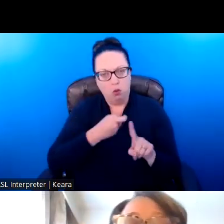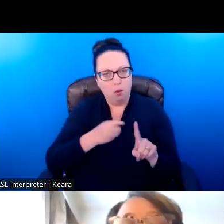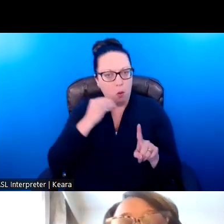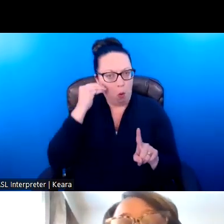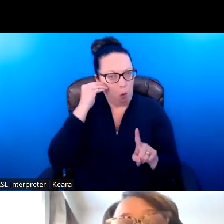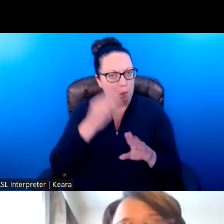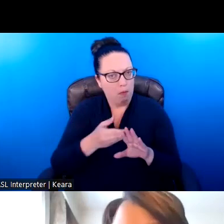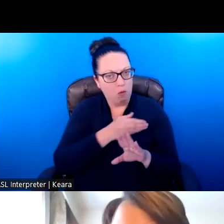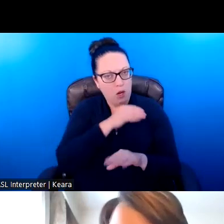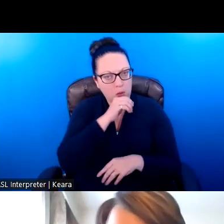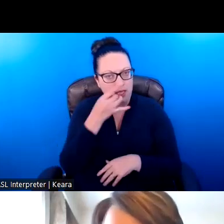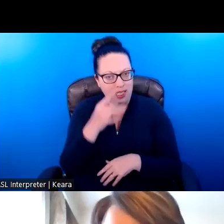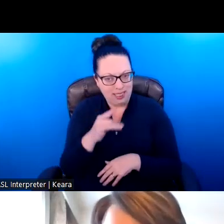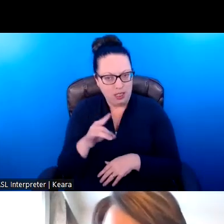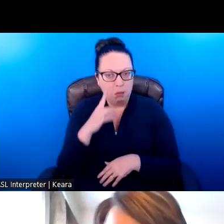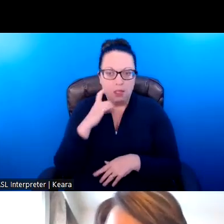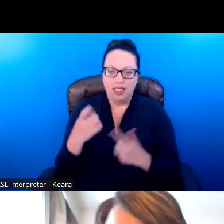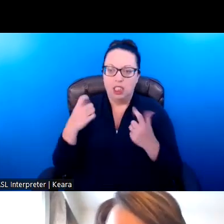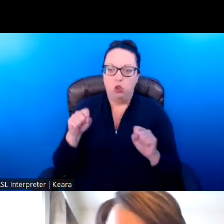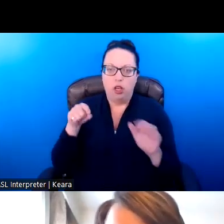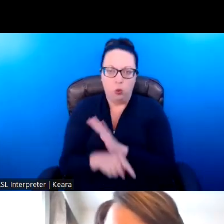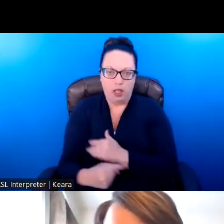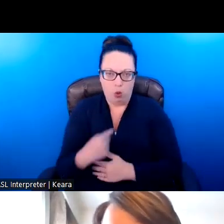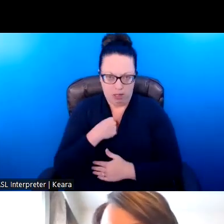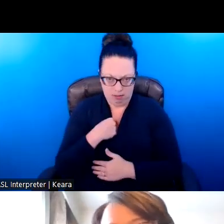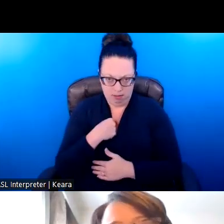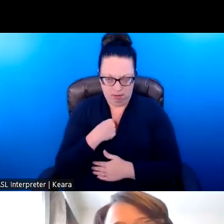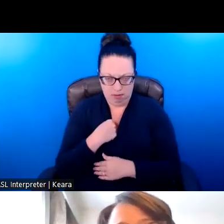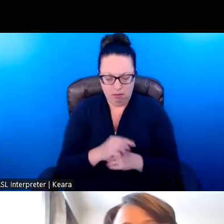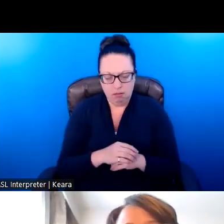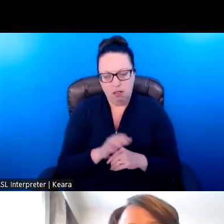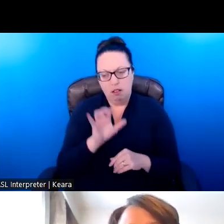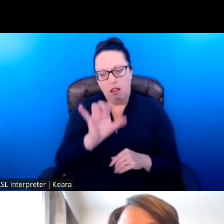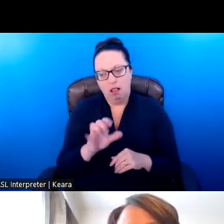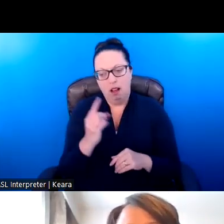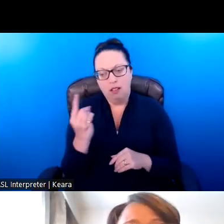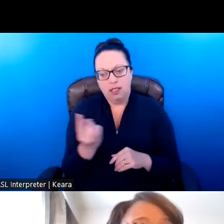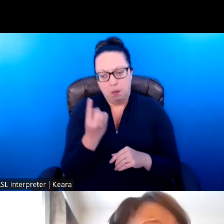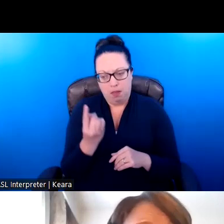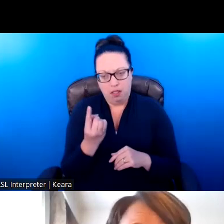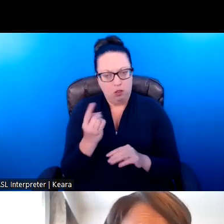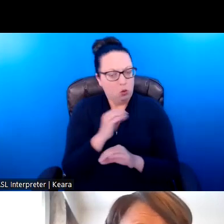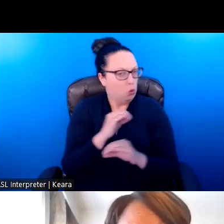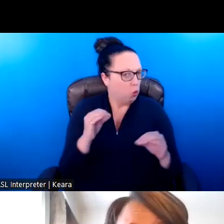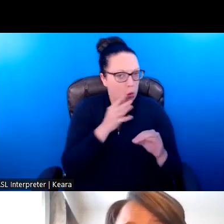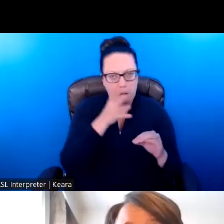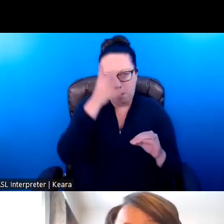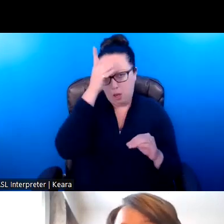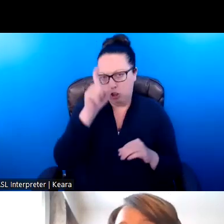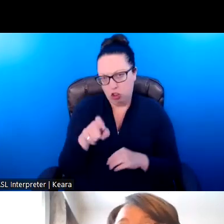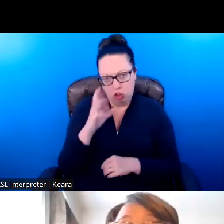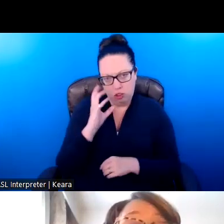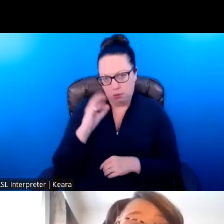18 years old because he tried to kill me. And that is something that no parent should ever